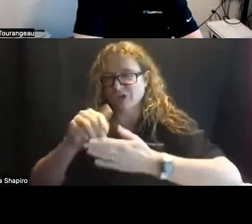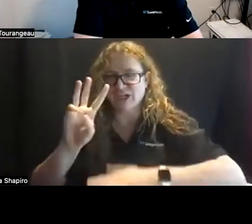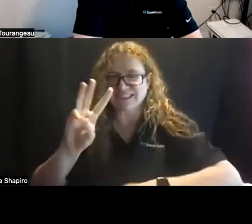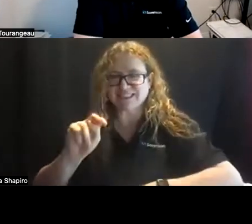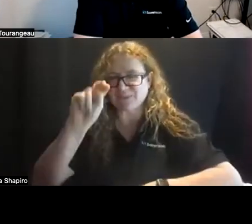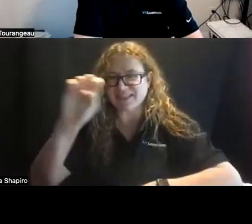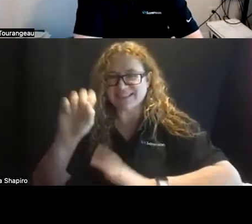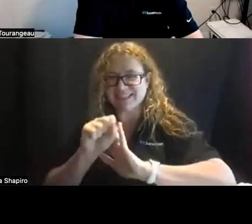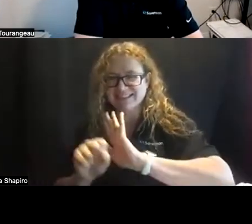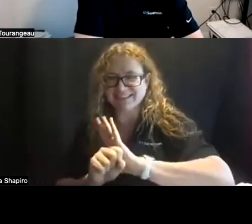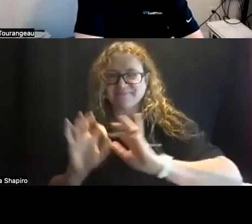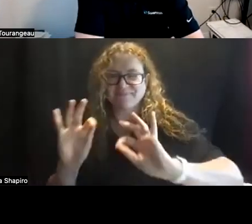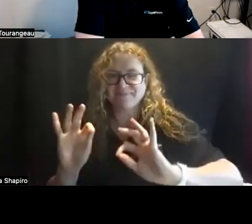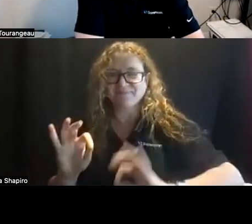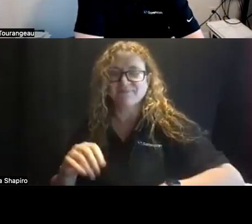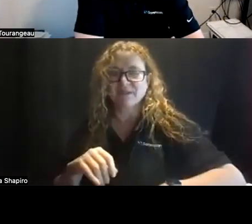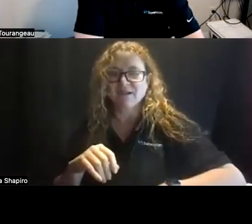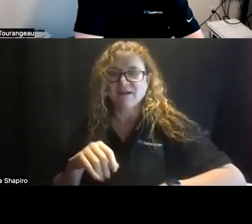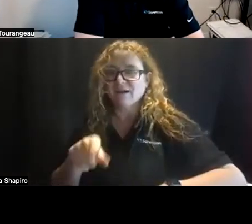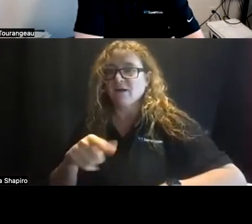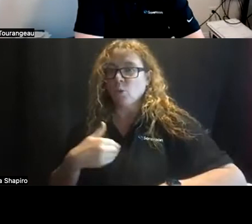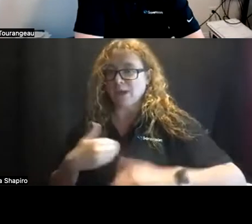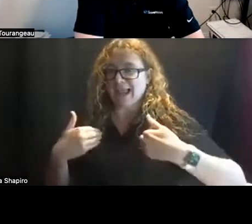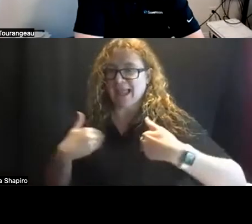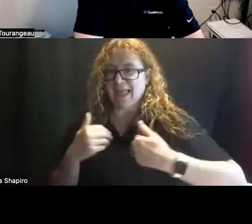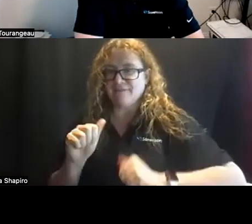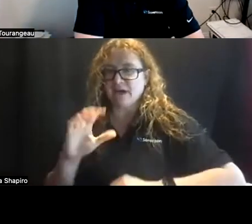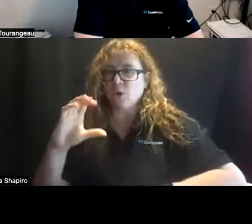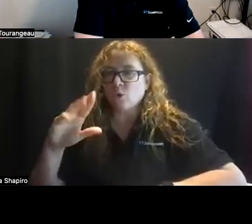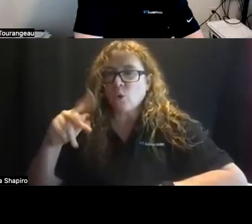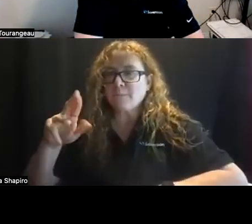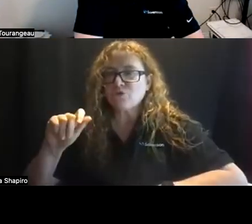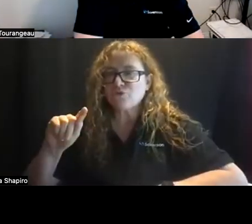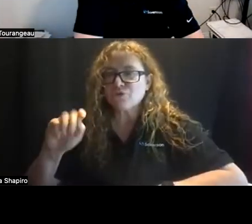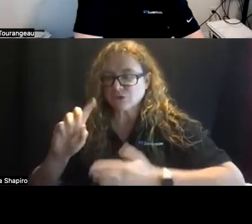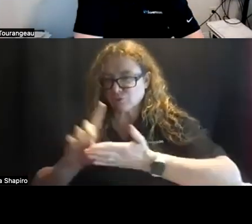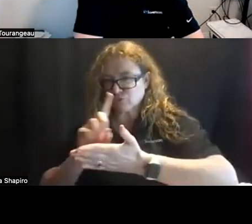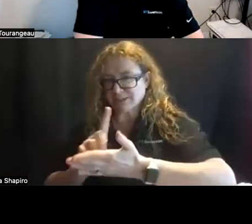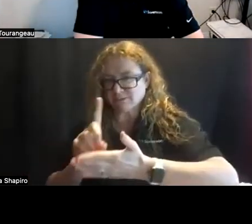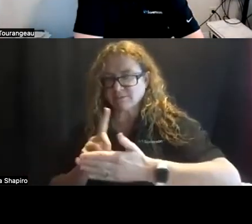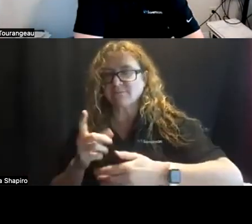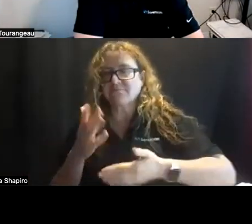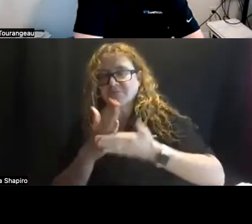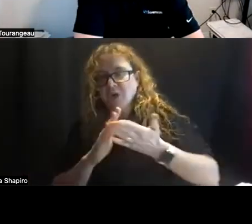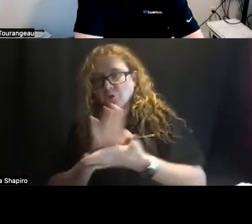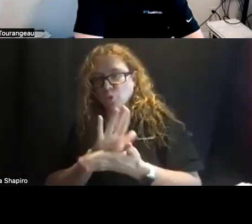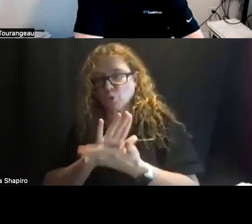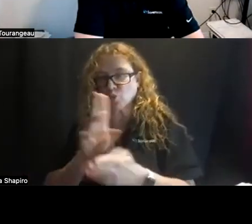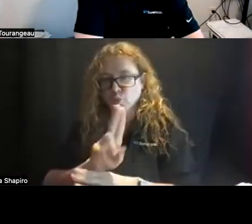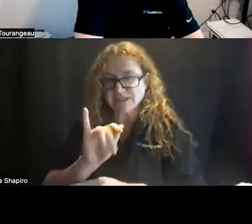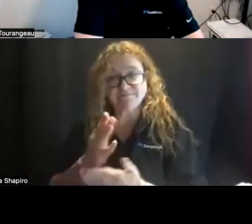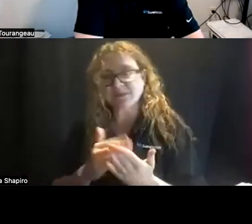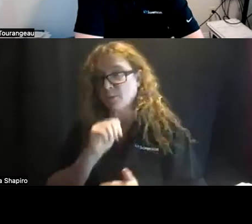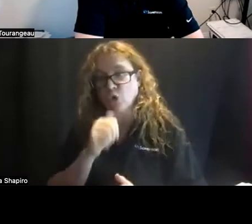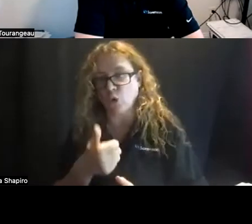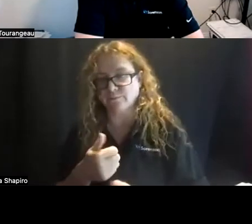Hi, I'm Elena. I'm the district manager for the Northeast New England area. We do have a corporate